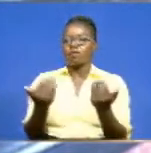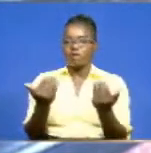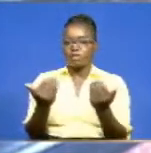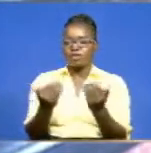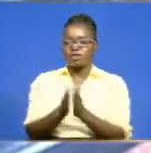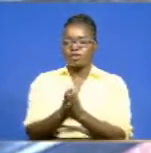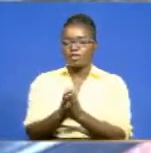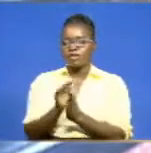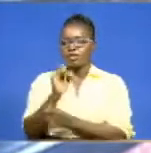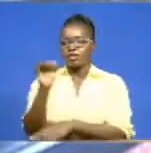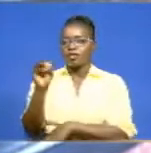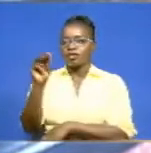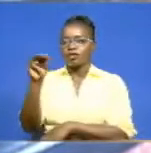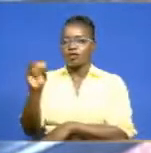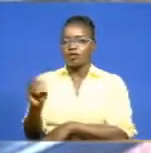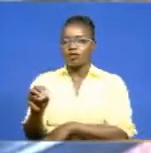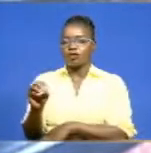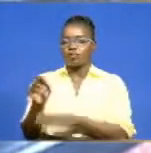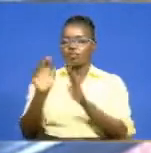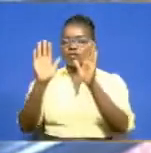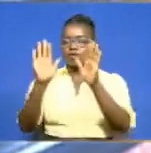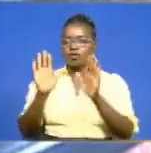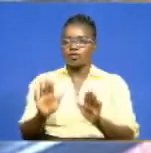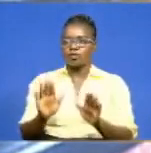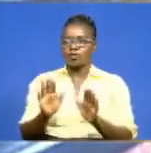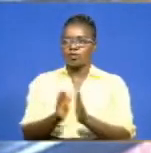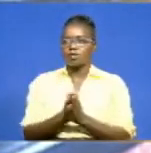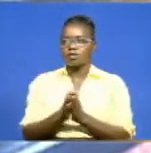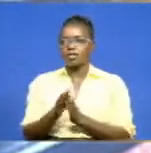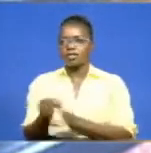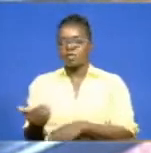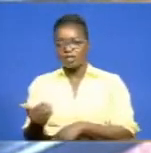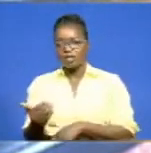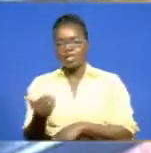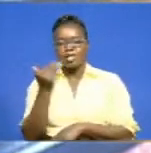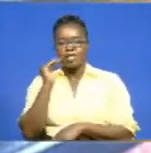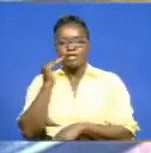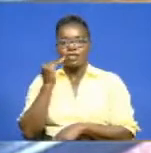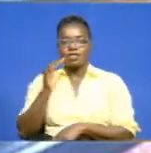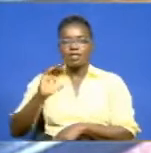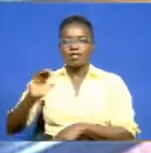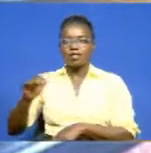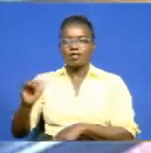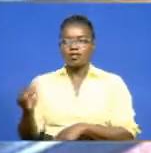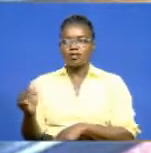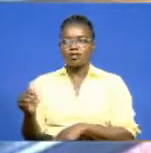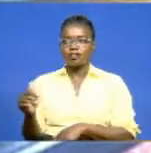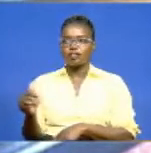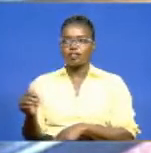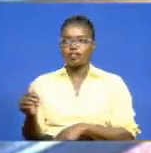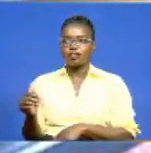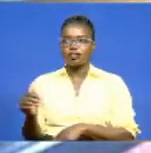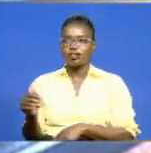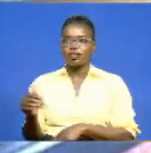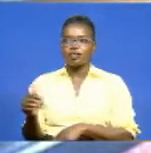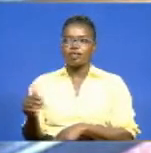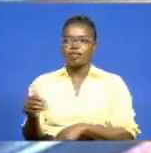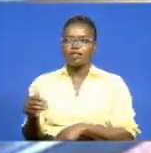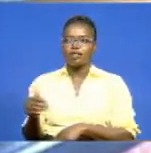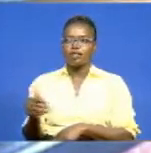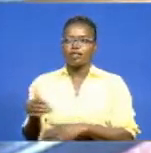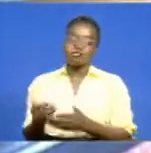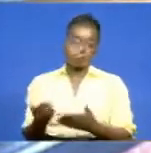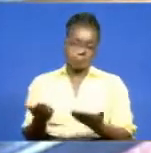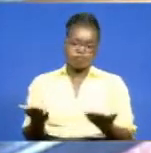you're watching from Kisumu. Muna Okoth, you're watching from Siaya County. And Augustine Changalwa, you're watching us from Nalondo,